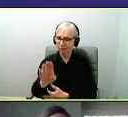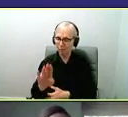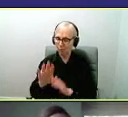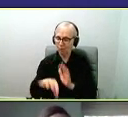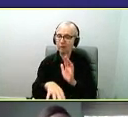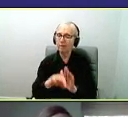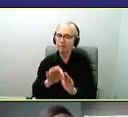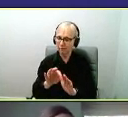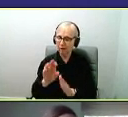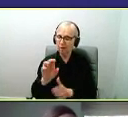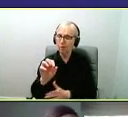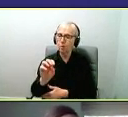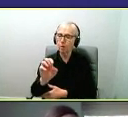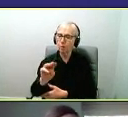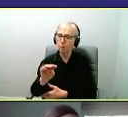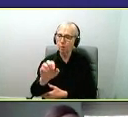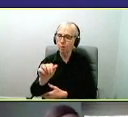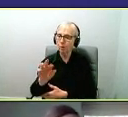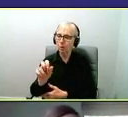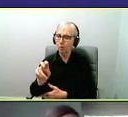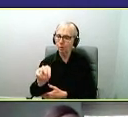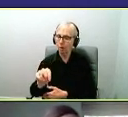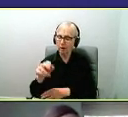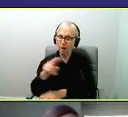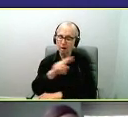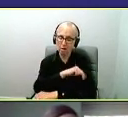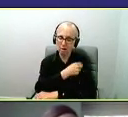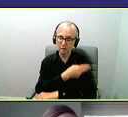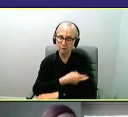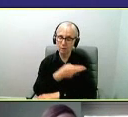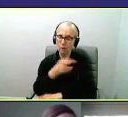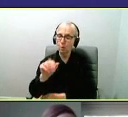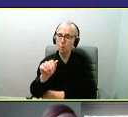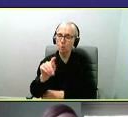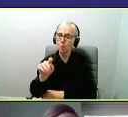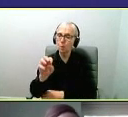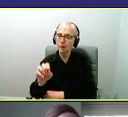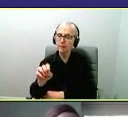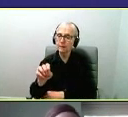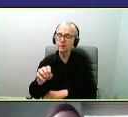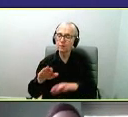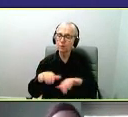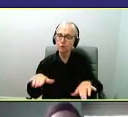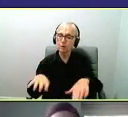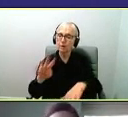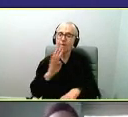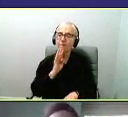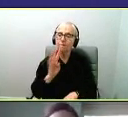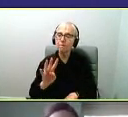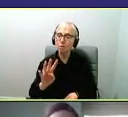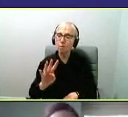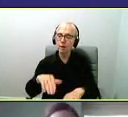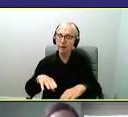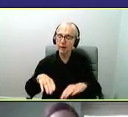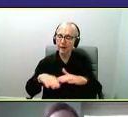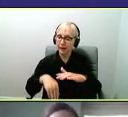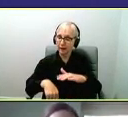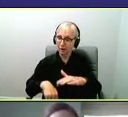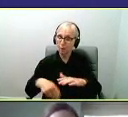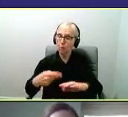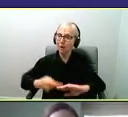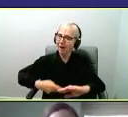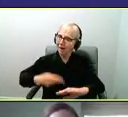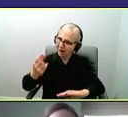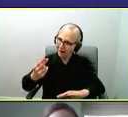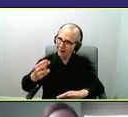Omicron, hospitalization rates now in the children four and under were actually higher than they were for the 12